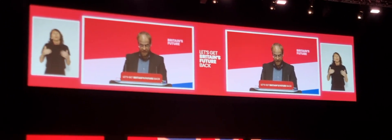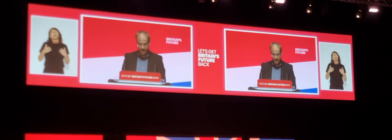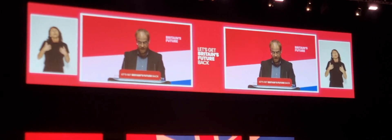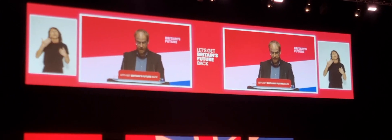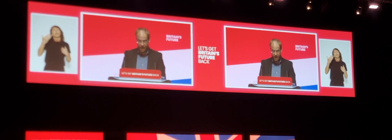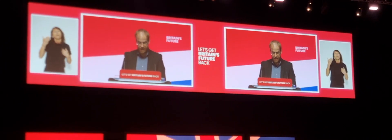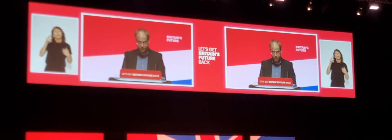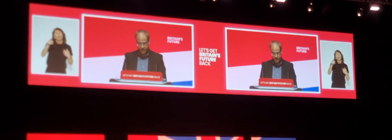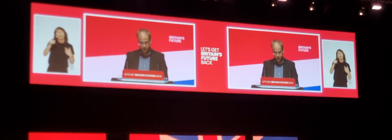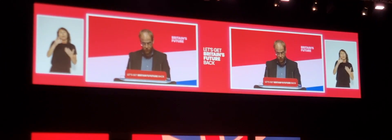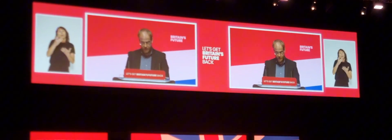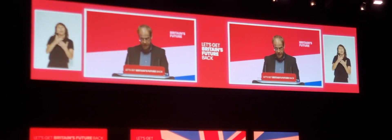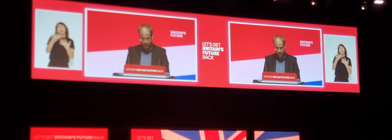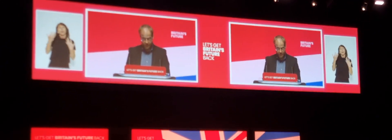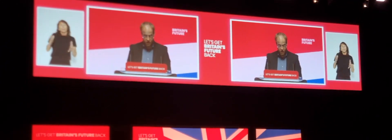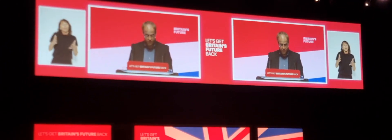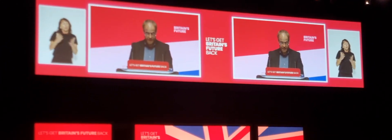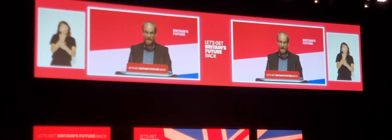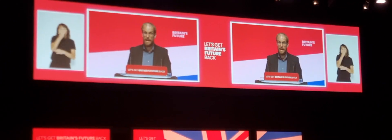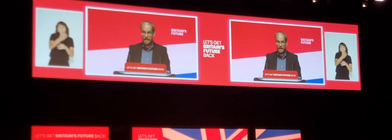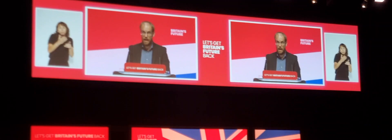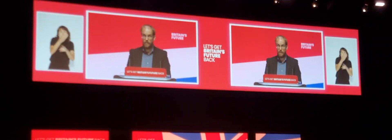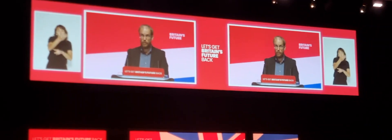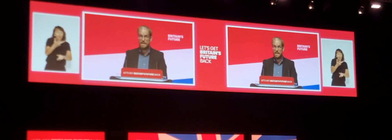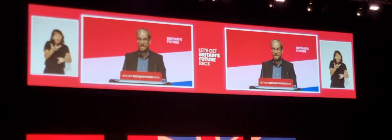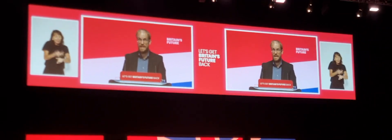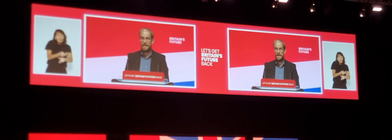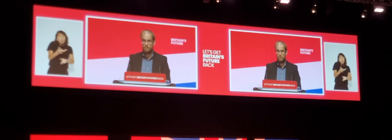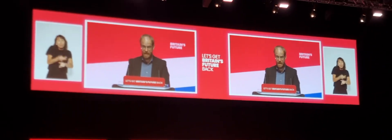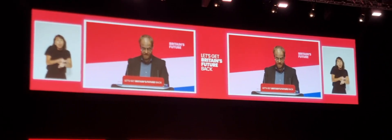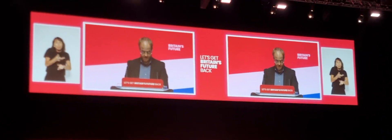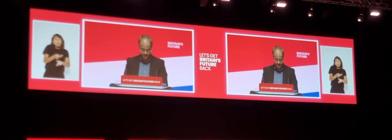Recently, I've been through chemotherapy and